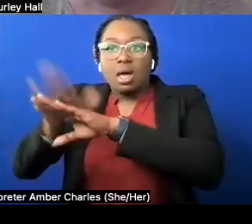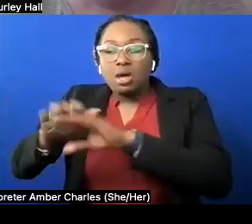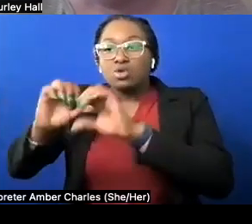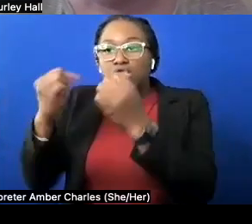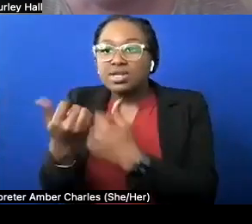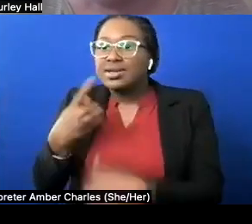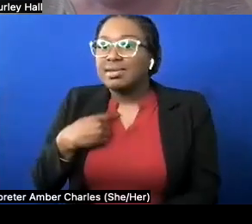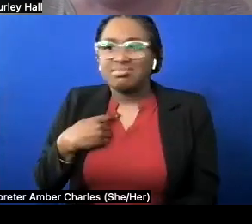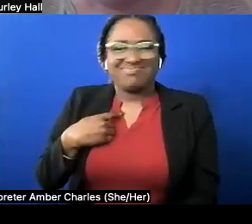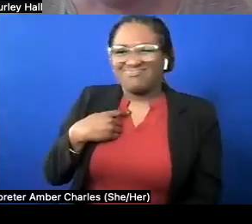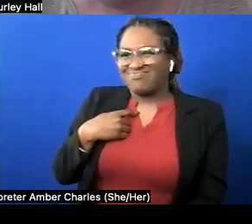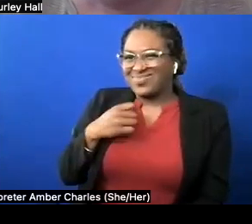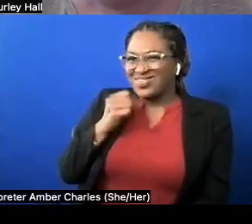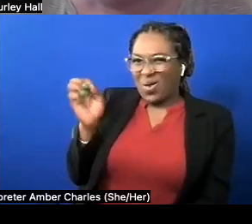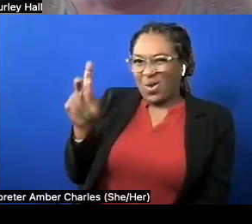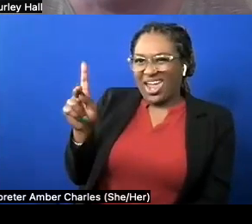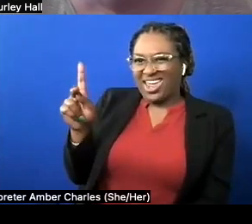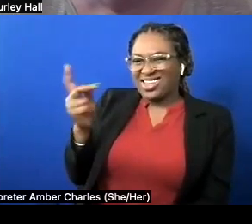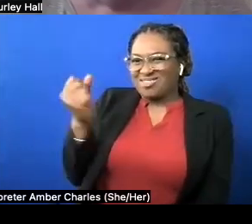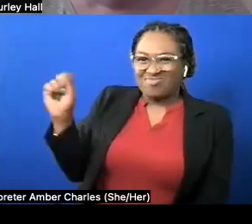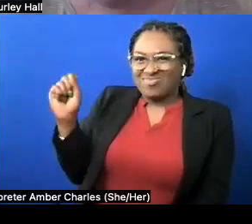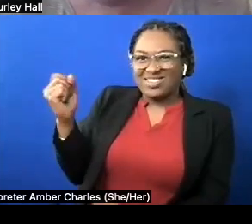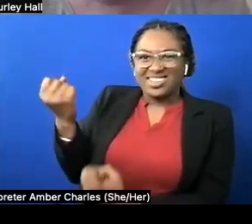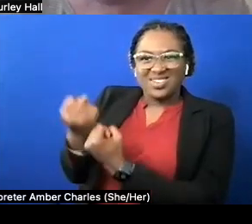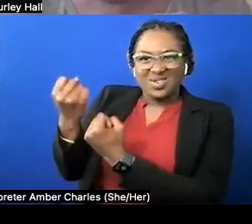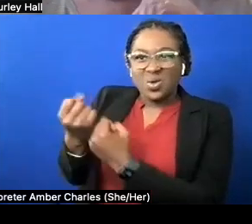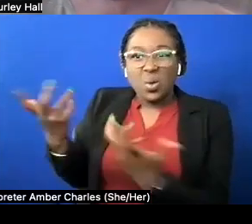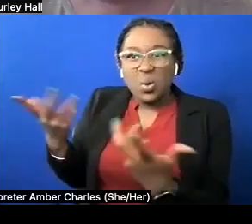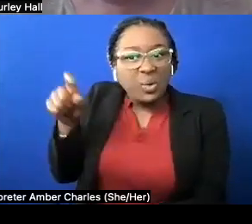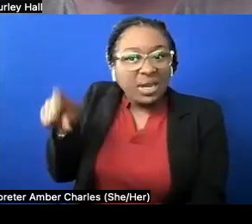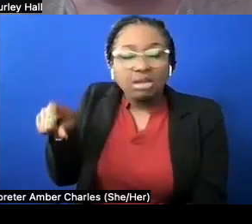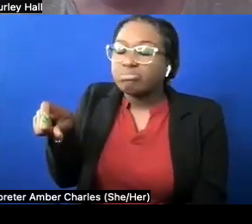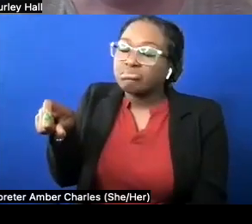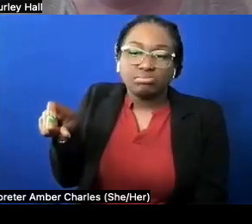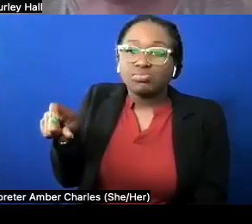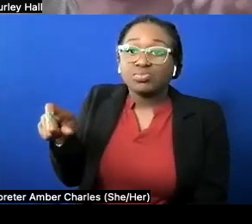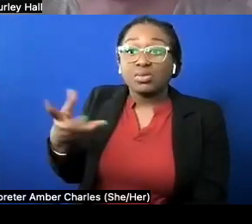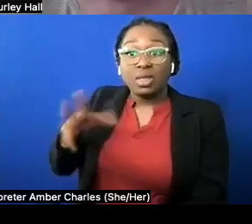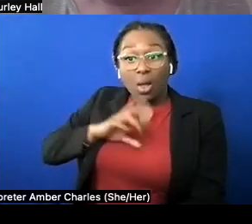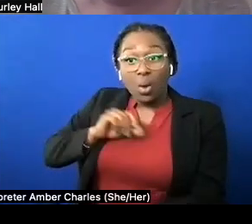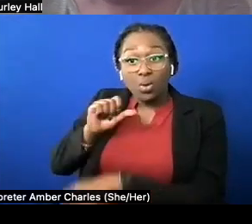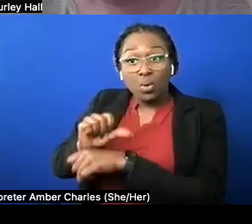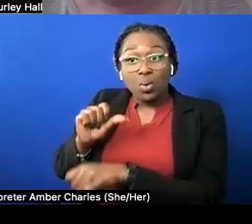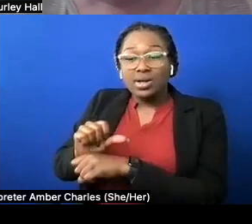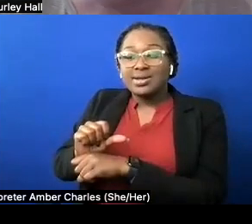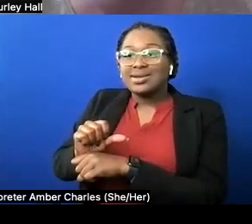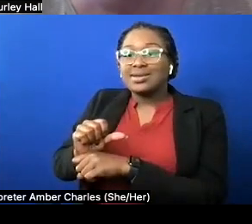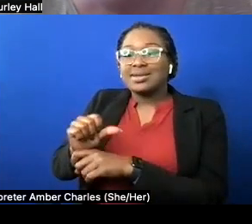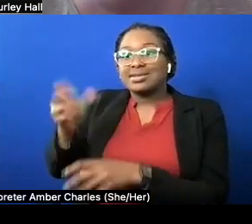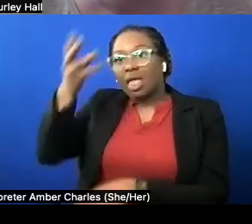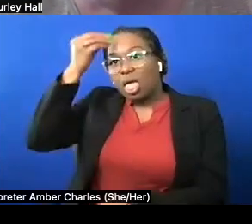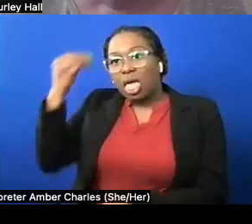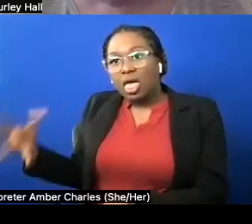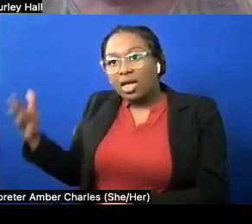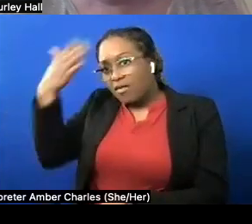it's not okay to stand up for what we want and need. And so a lot of our own work is unlearning that shit,